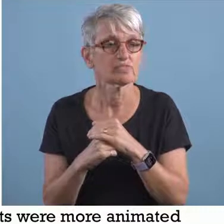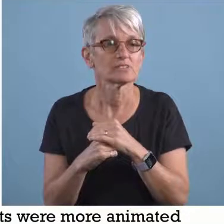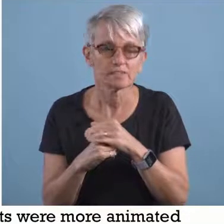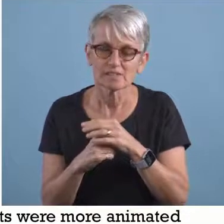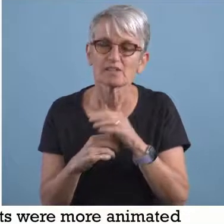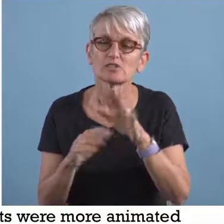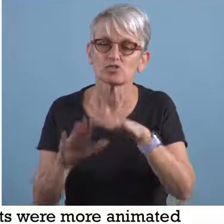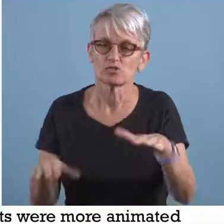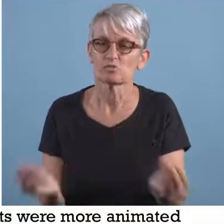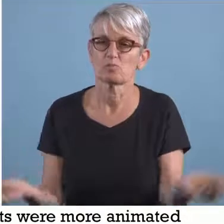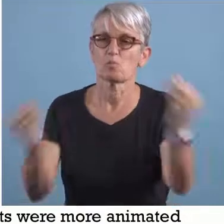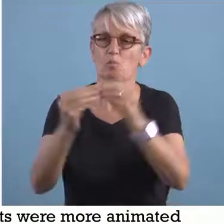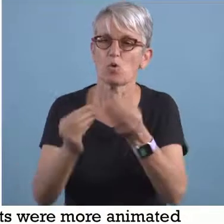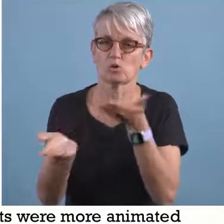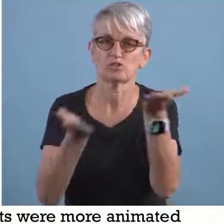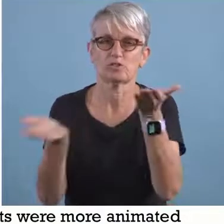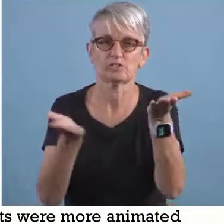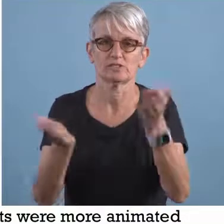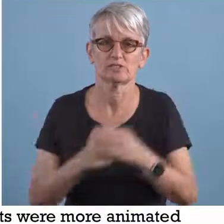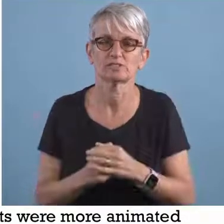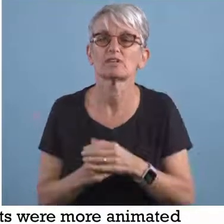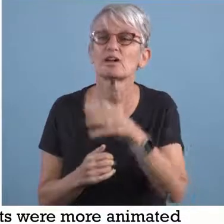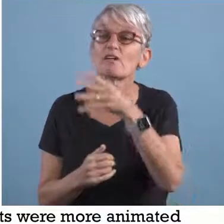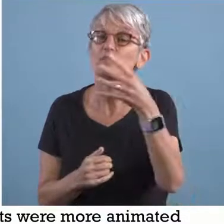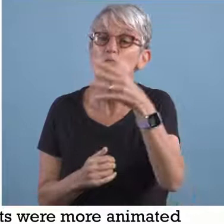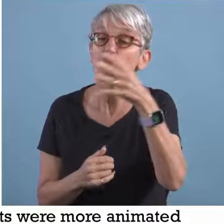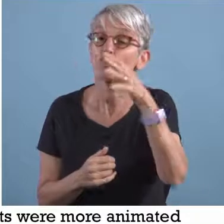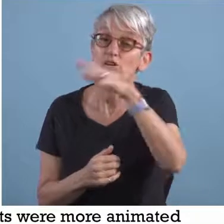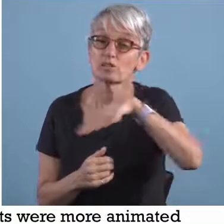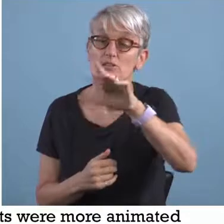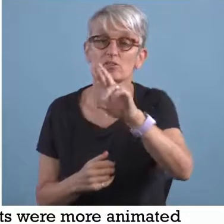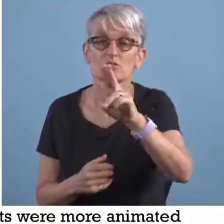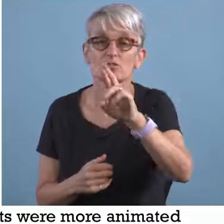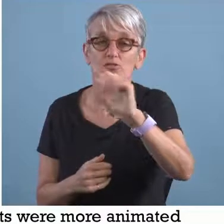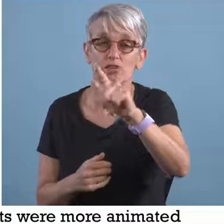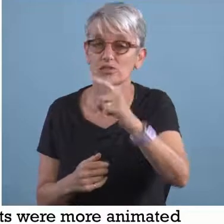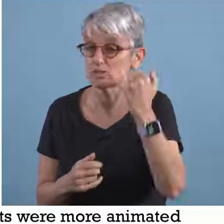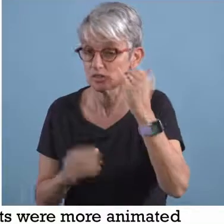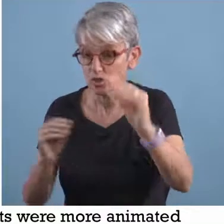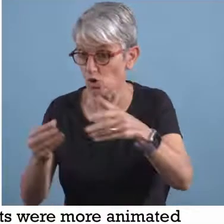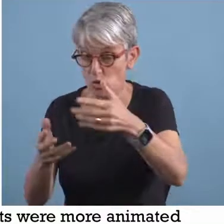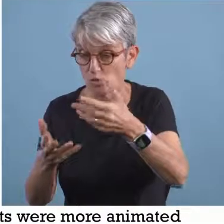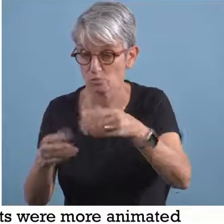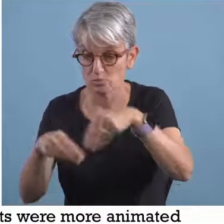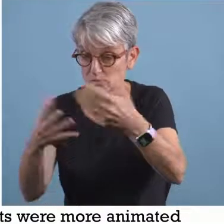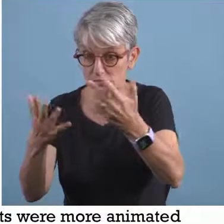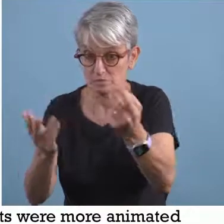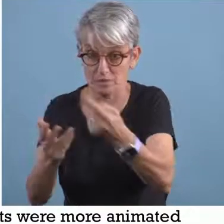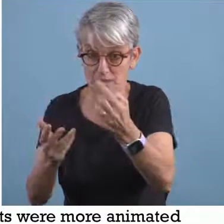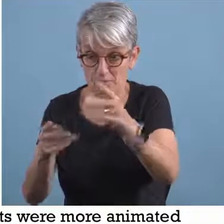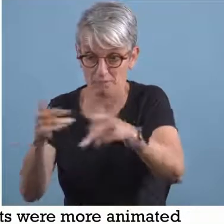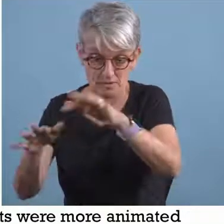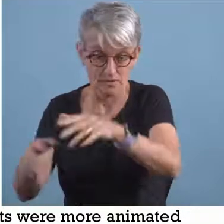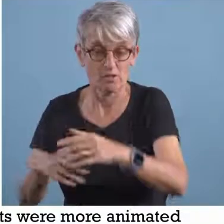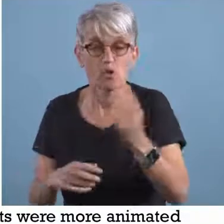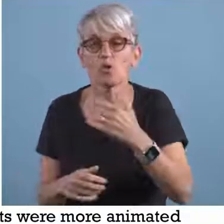services, especially kids in rural areas where there aren't providers. especially in places where there's inclement